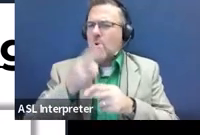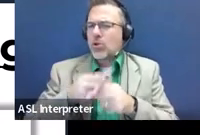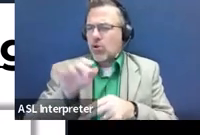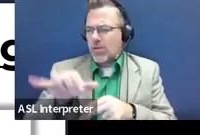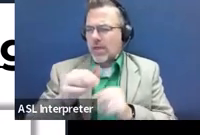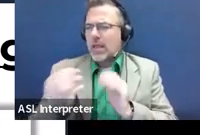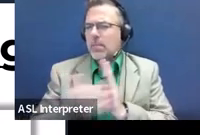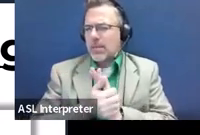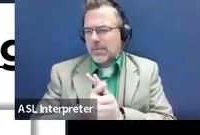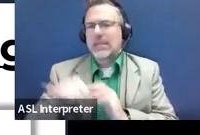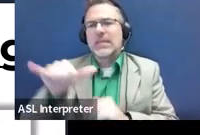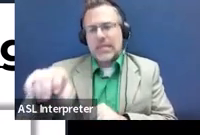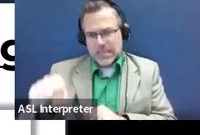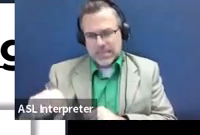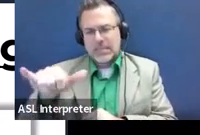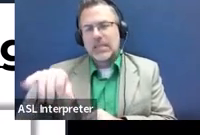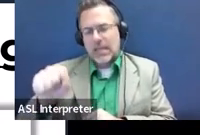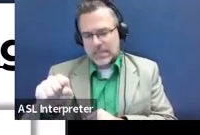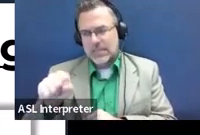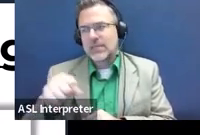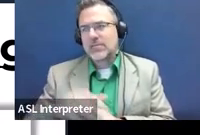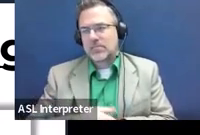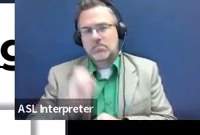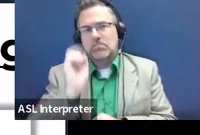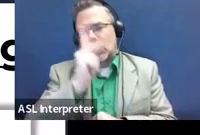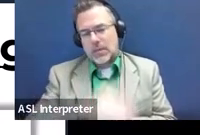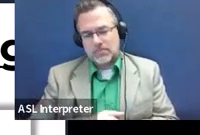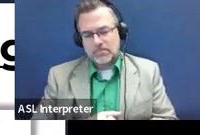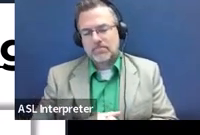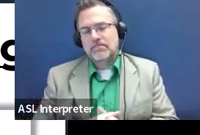because okay. Yes, definitely. Okay.